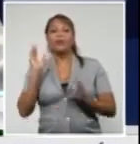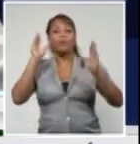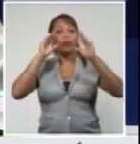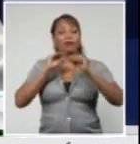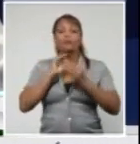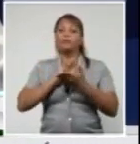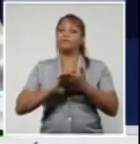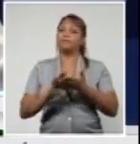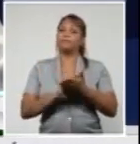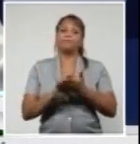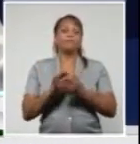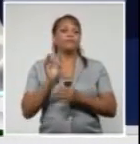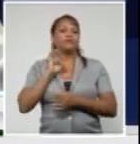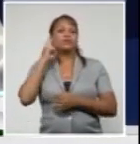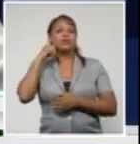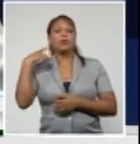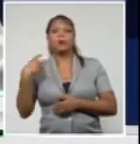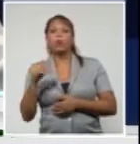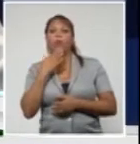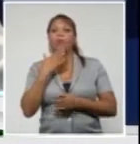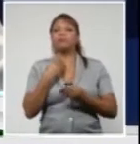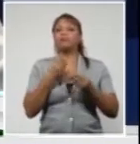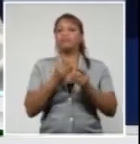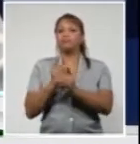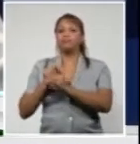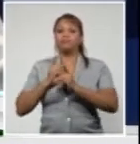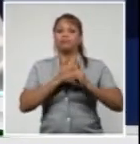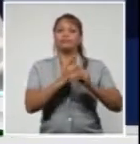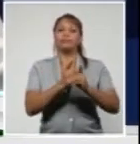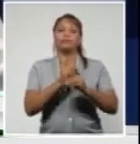48.8% of all diagnosed cases on the island.